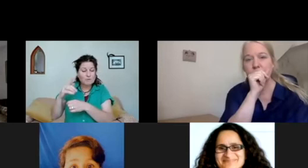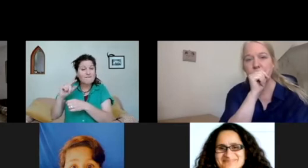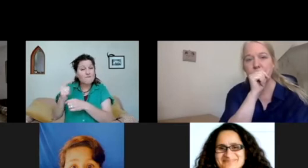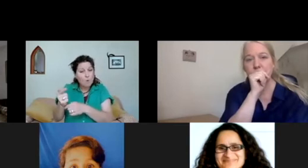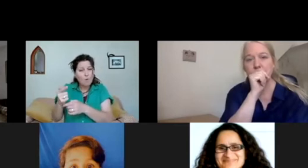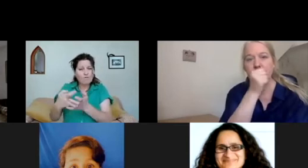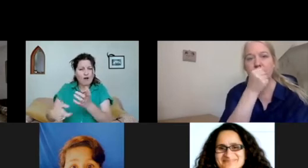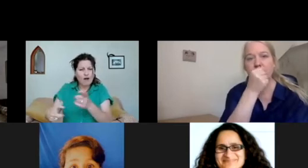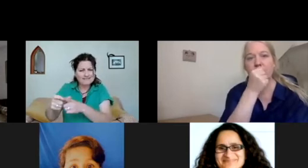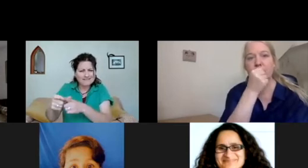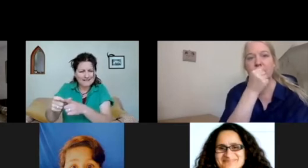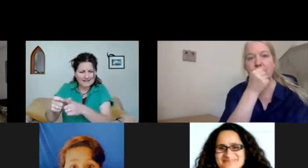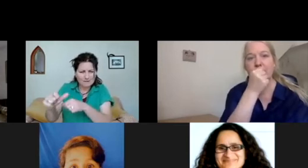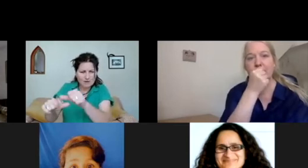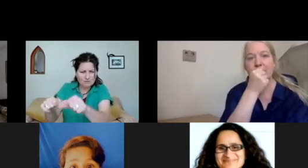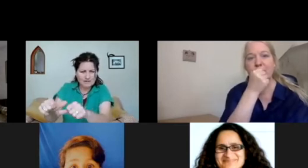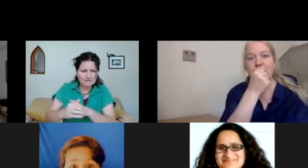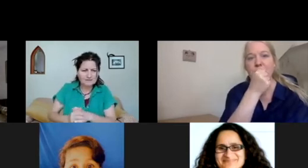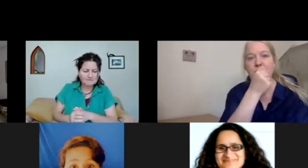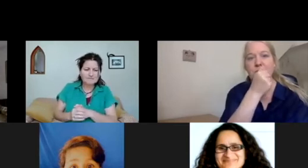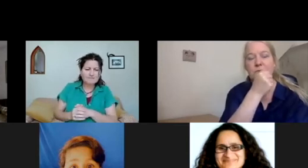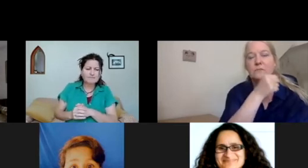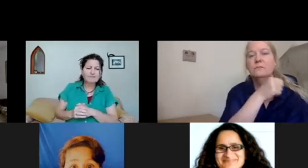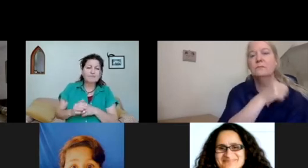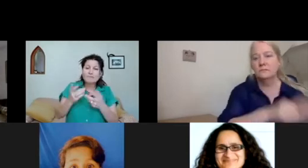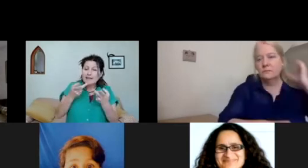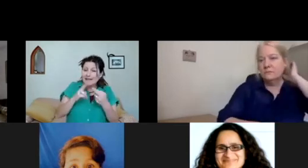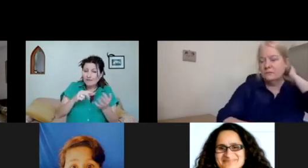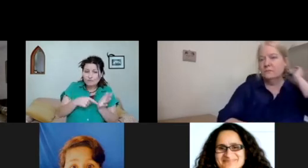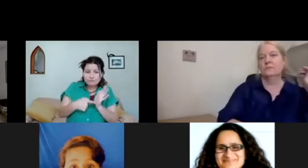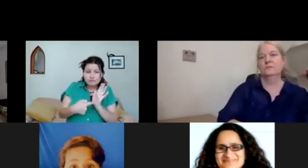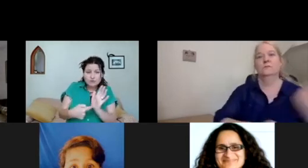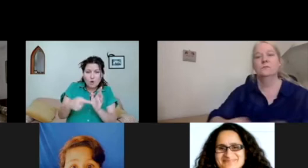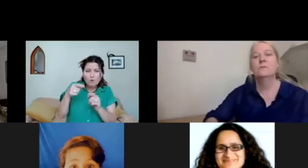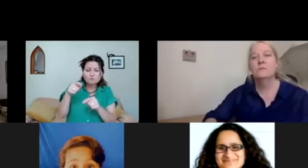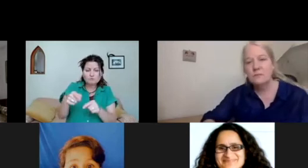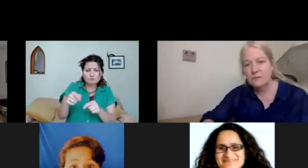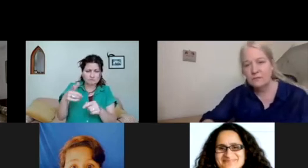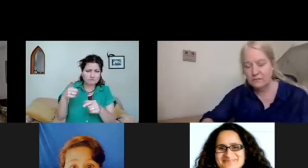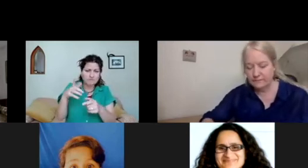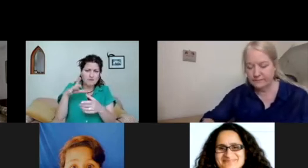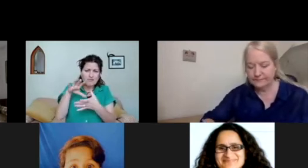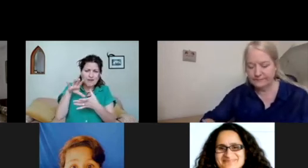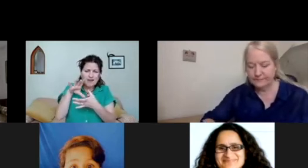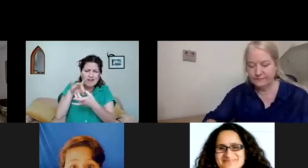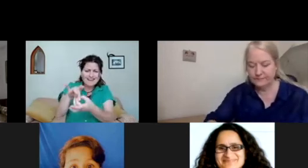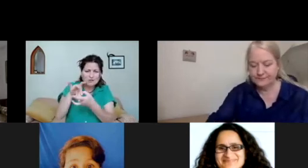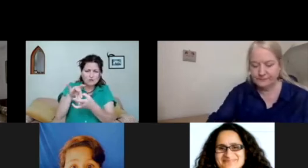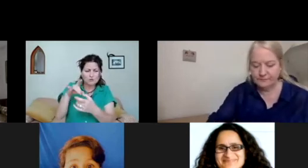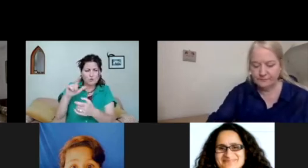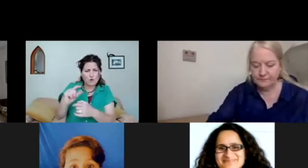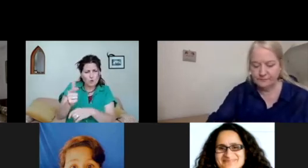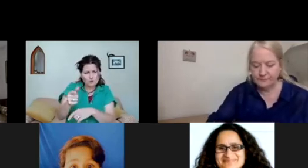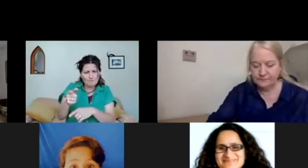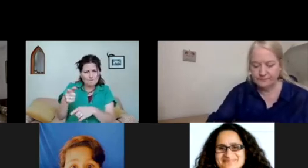demonstrate what the interaction is with Lewisham and the kind of sensitivity to context, that wouldn't be for us. If